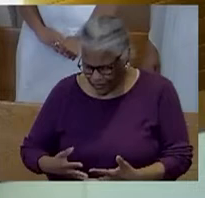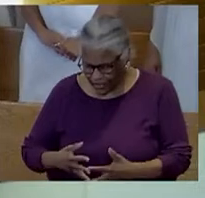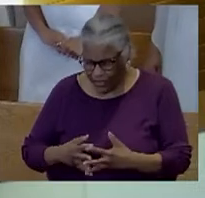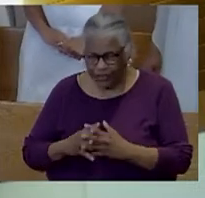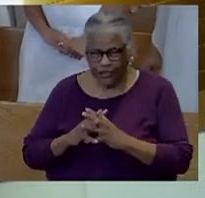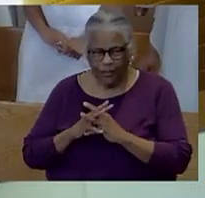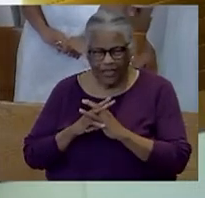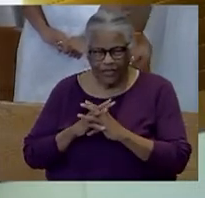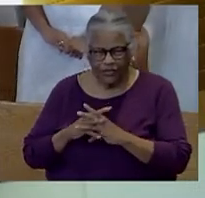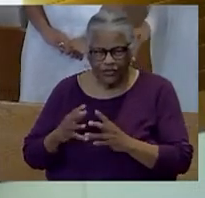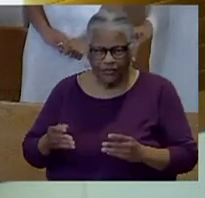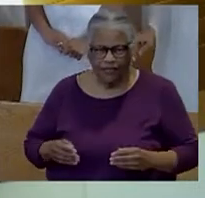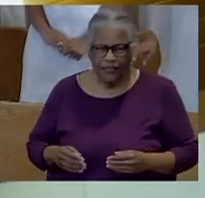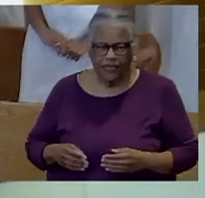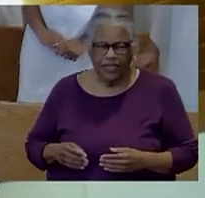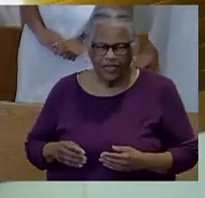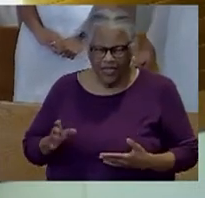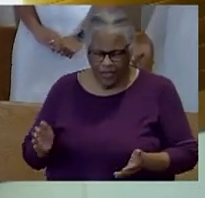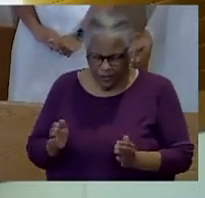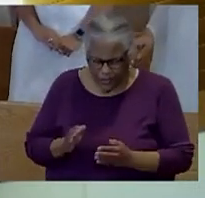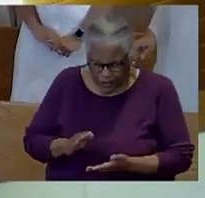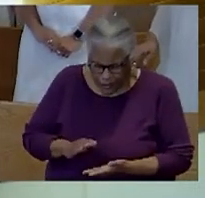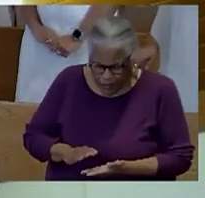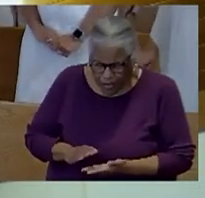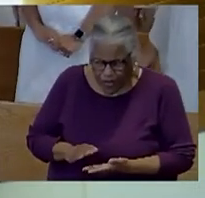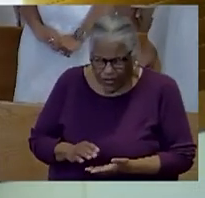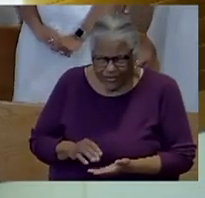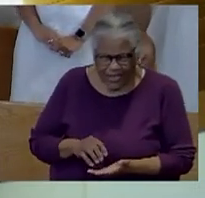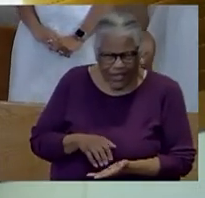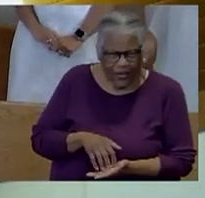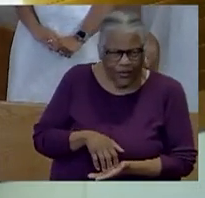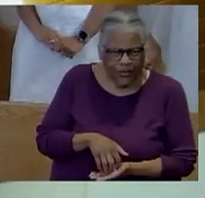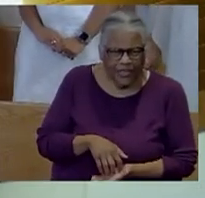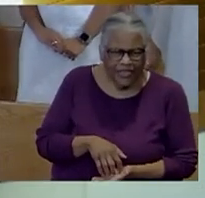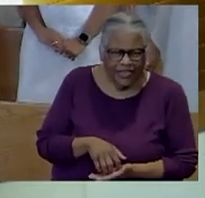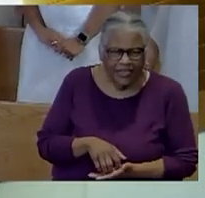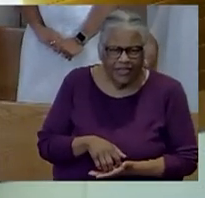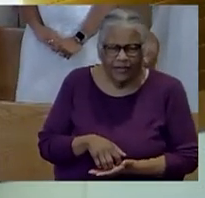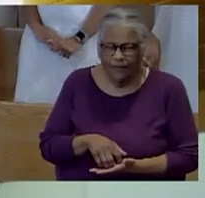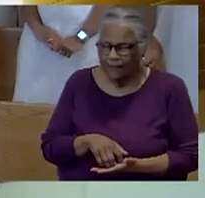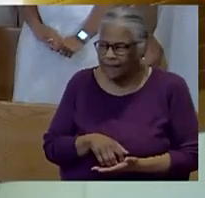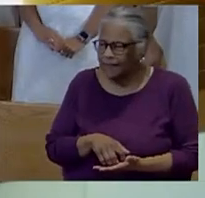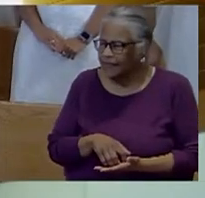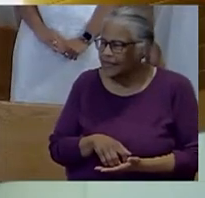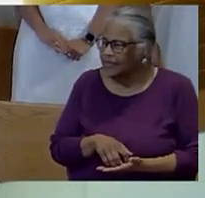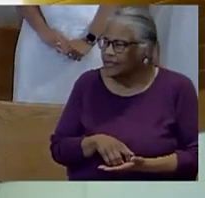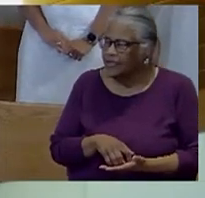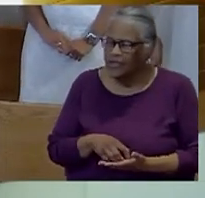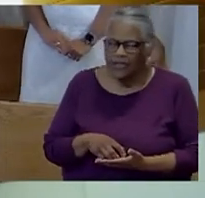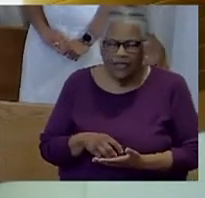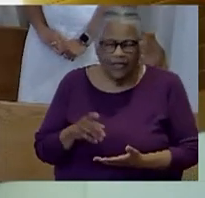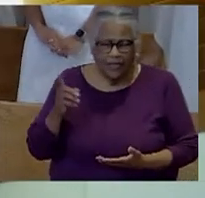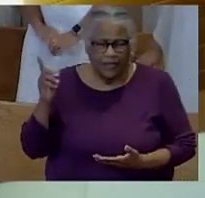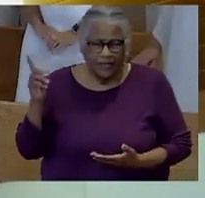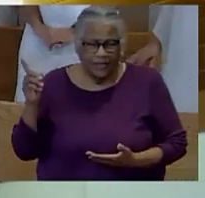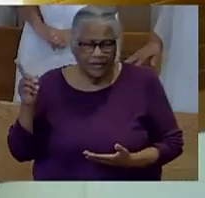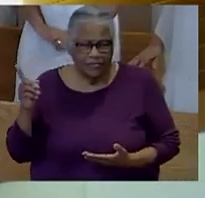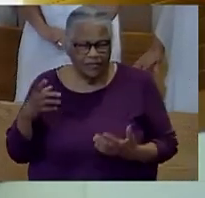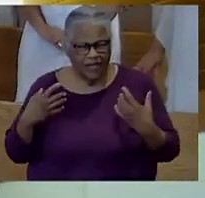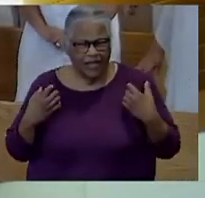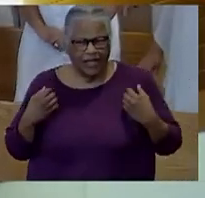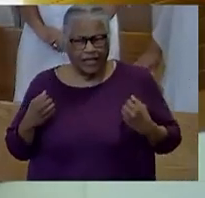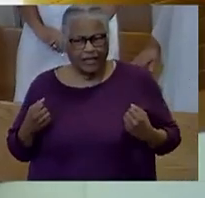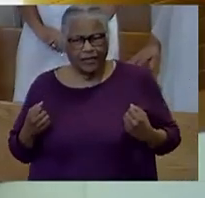lowly and small, the weakest of all, unlikeliest hero, wrapped in